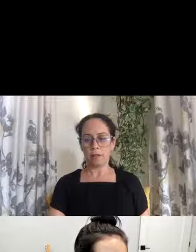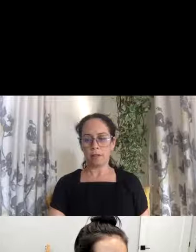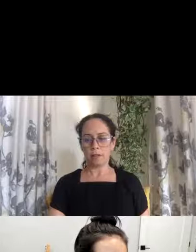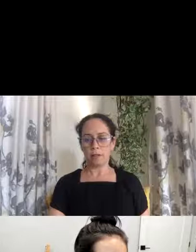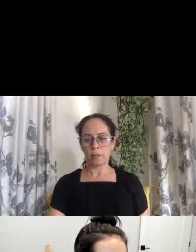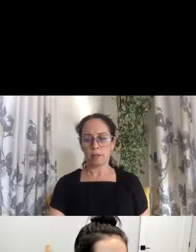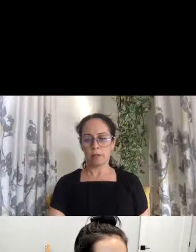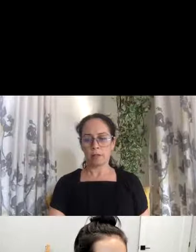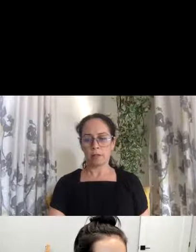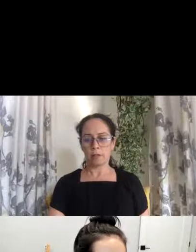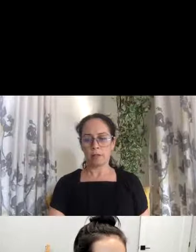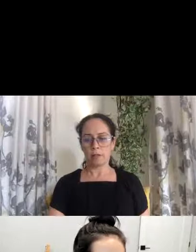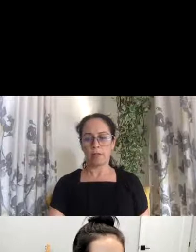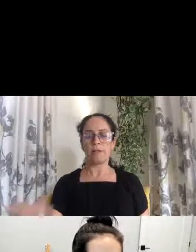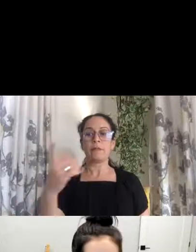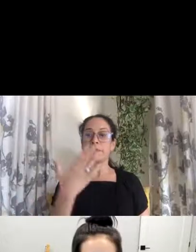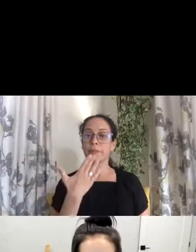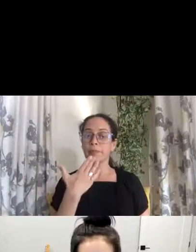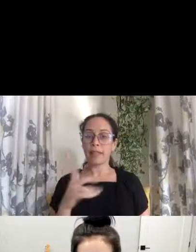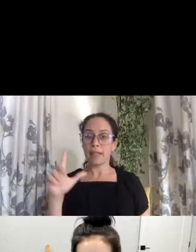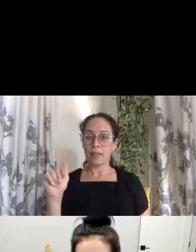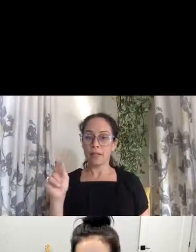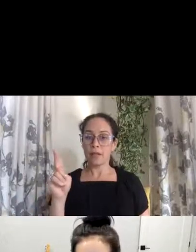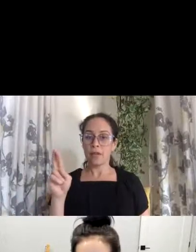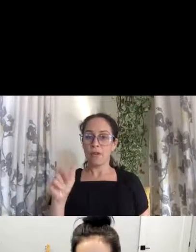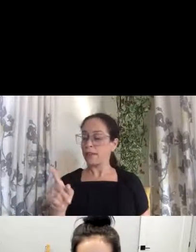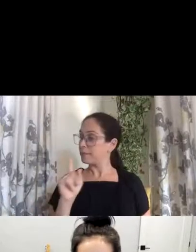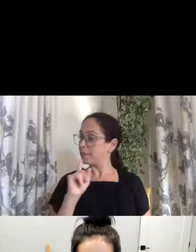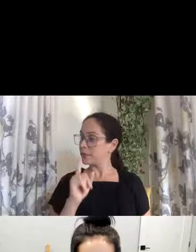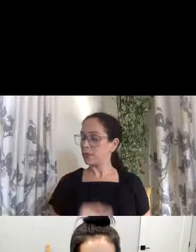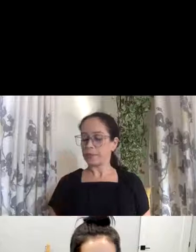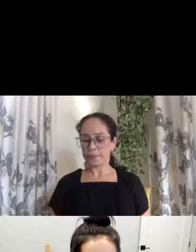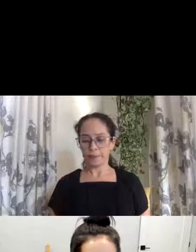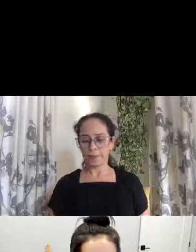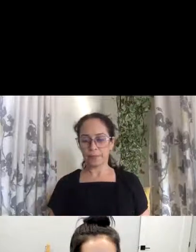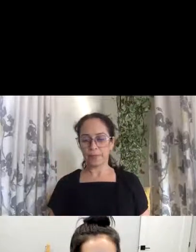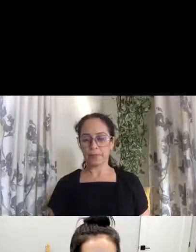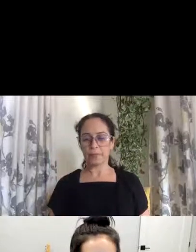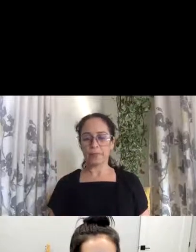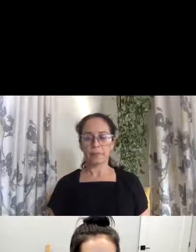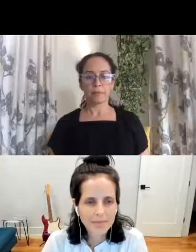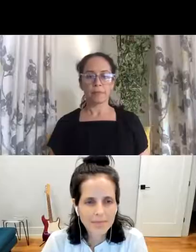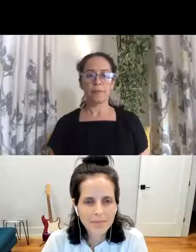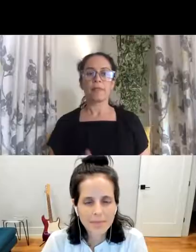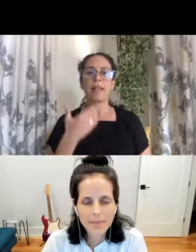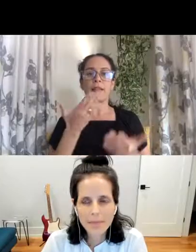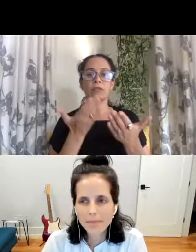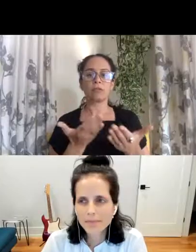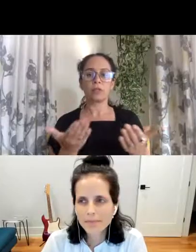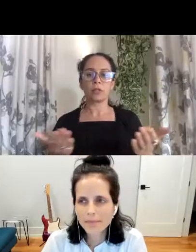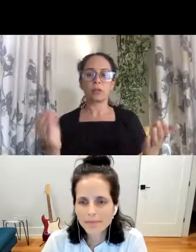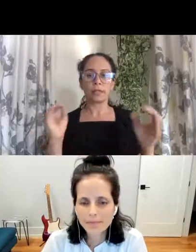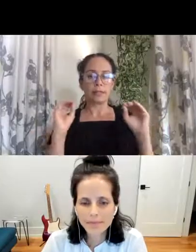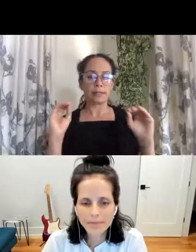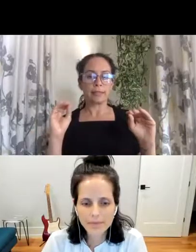Okay. Thank you, Laura. Sure. And then we do have resources and teaching materials